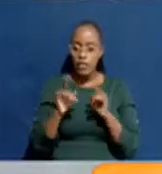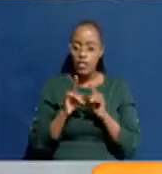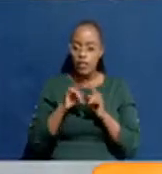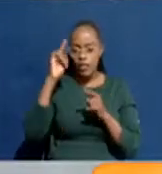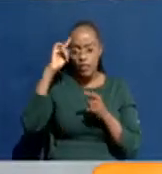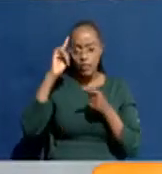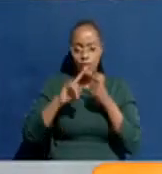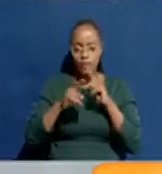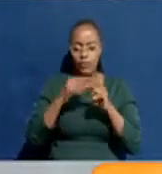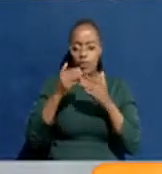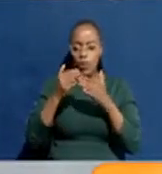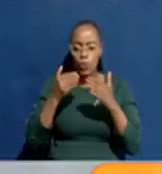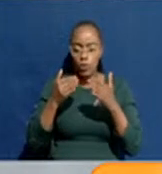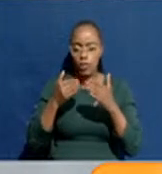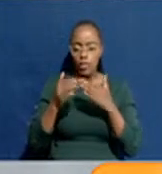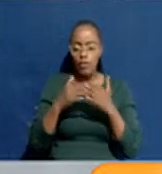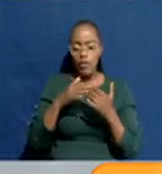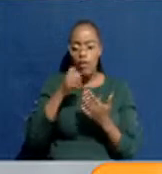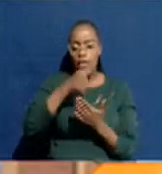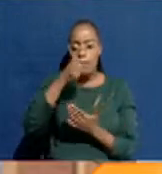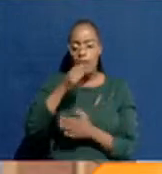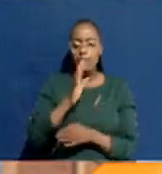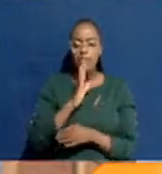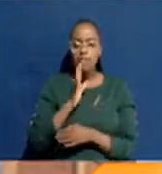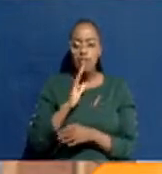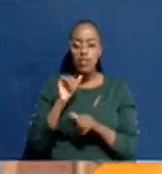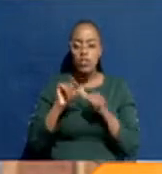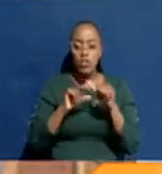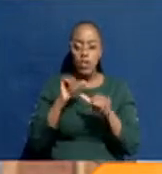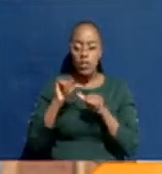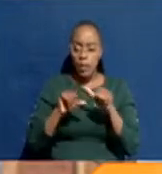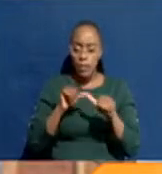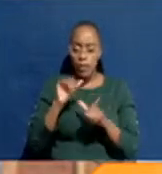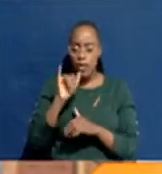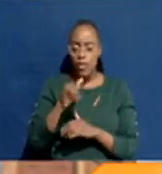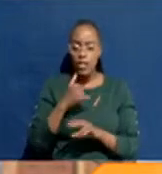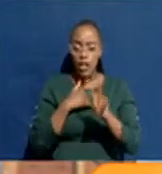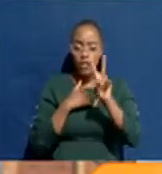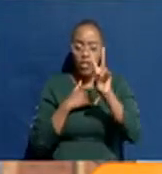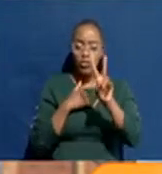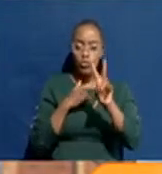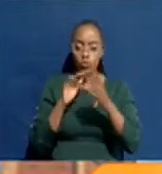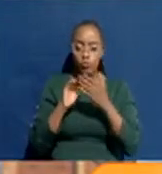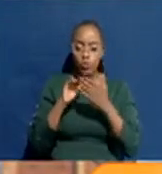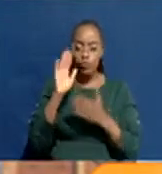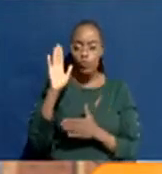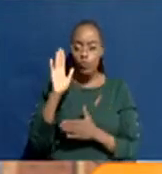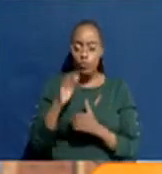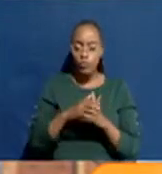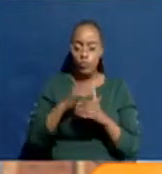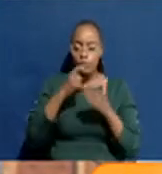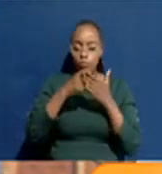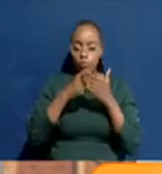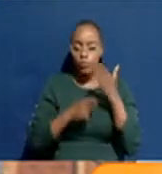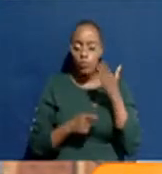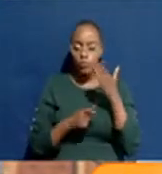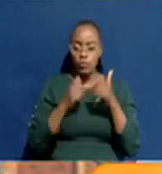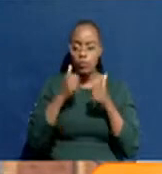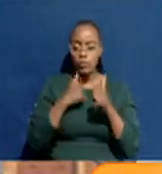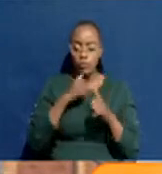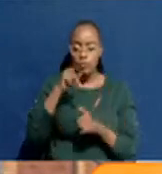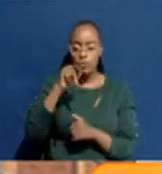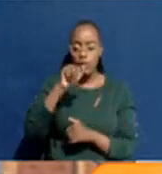on what also the budget statement by the Cabinet Secretary talks about, that there'll be two extra bands of taxation, that is pay as you earn.